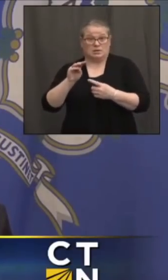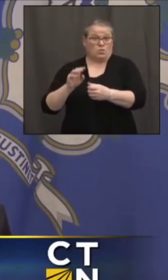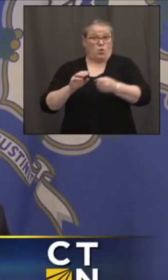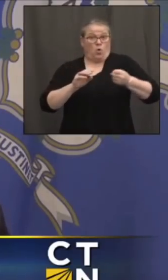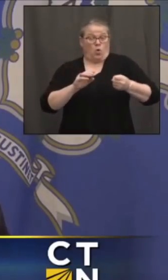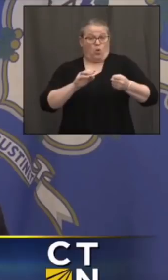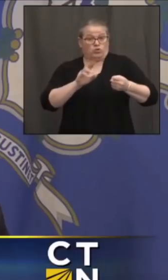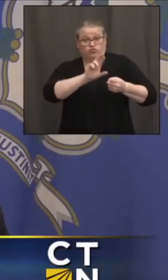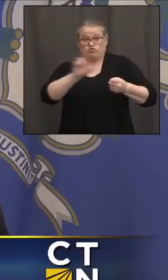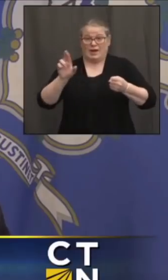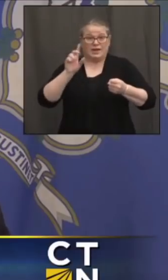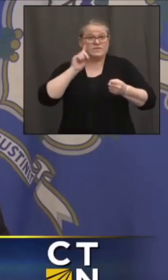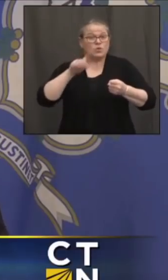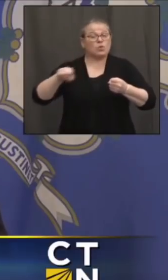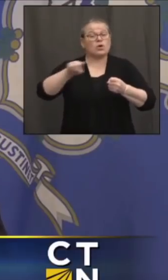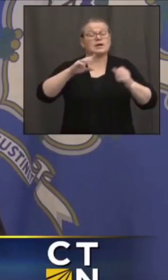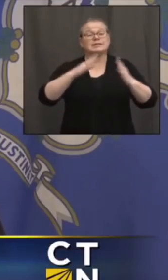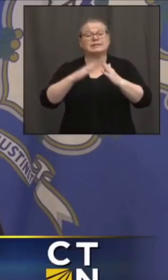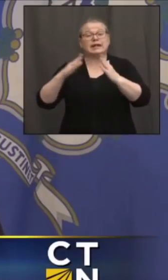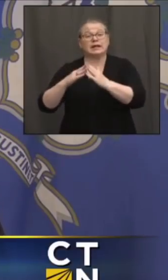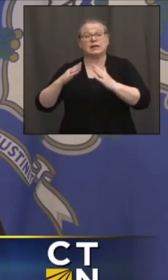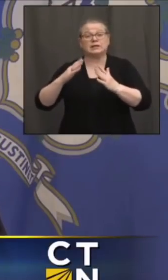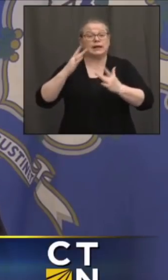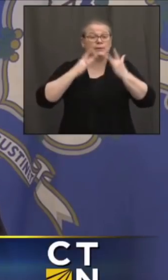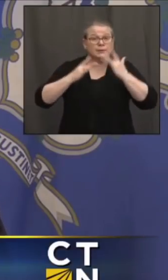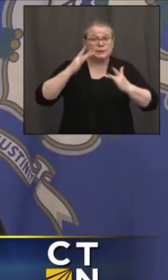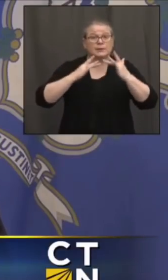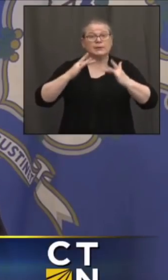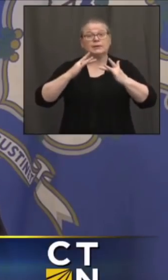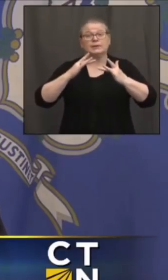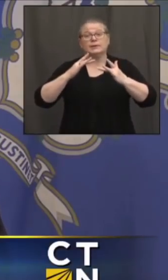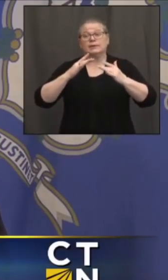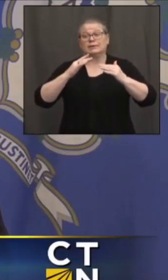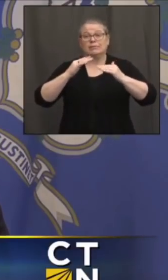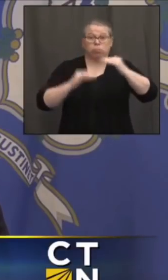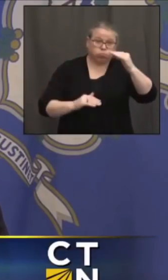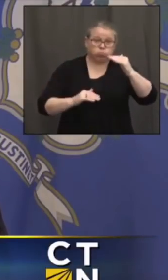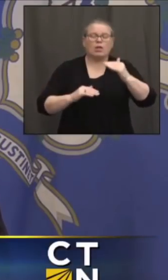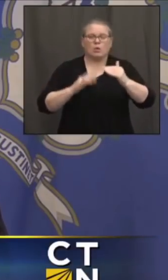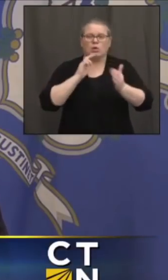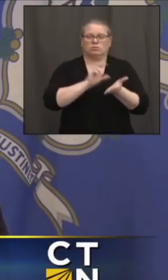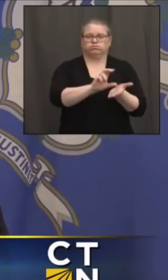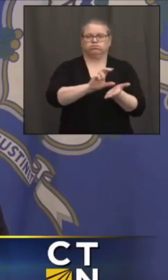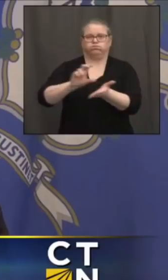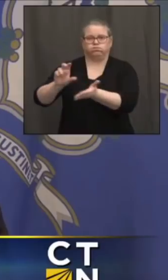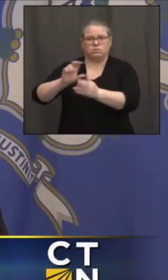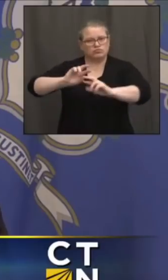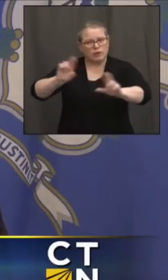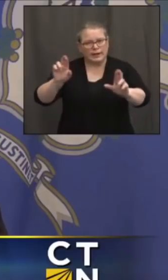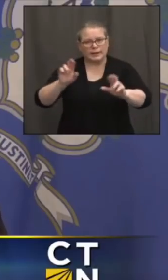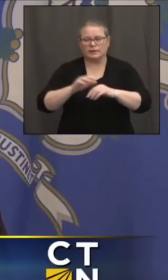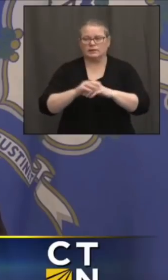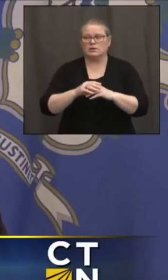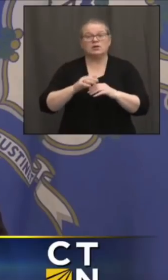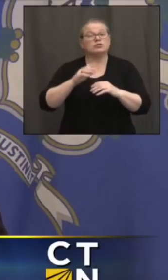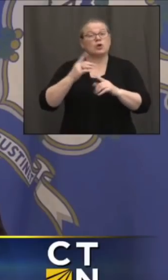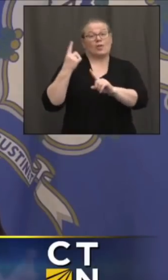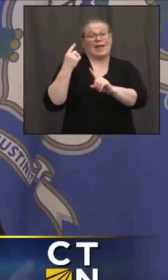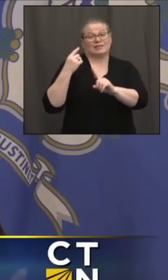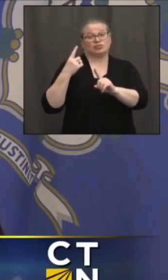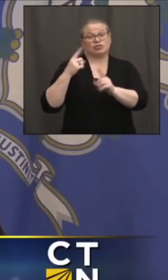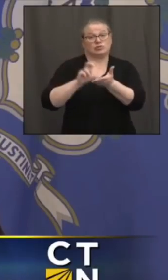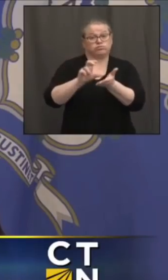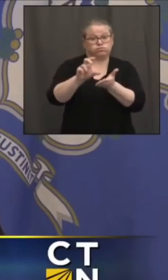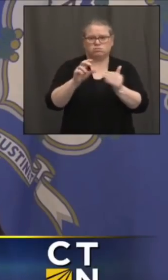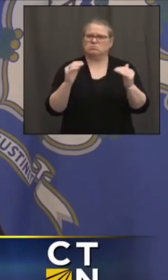Muni Aid that is going to be at least as much as they got last year. I think you've seen in terms of education funding,